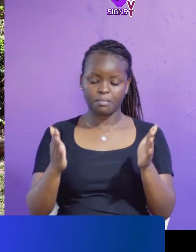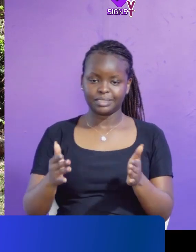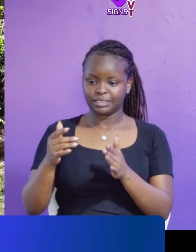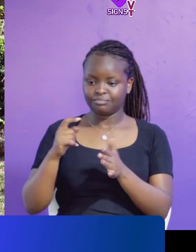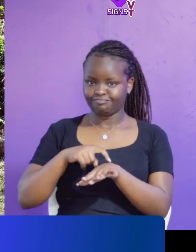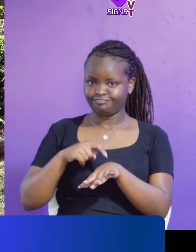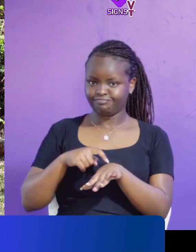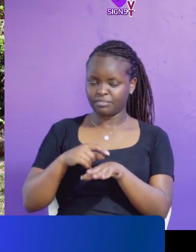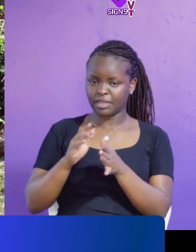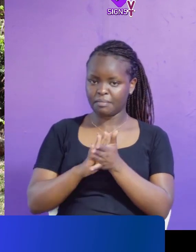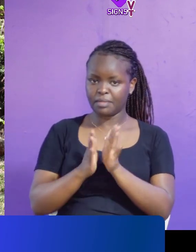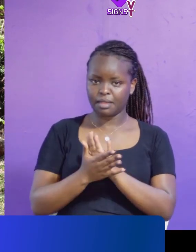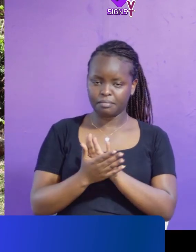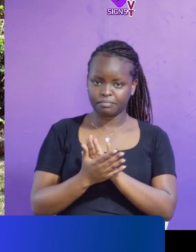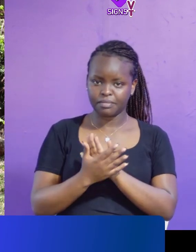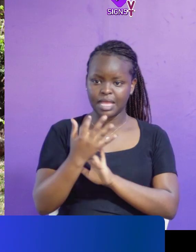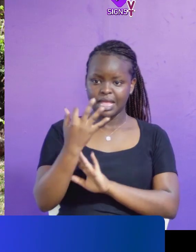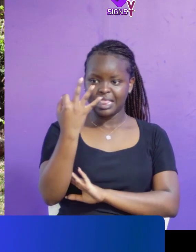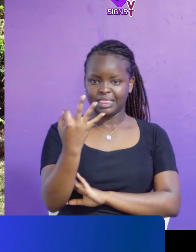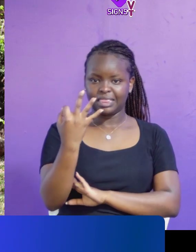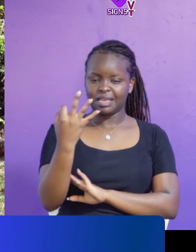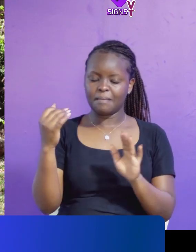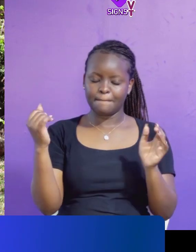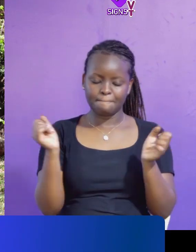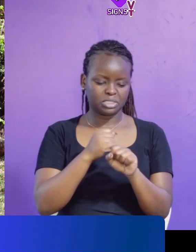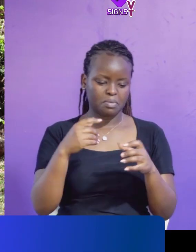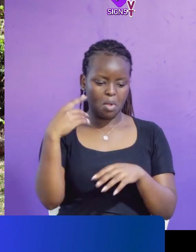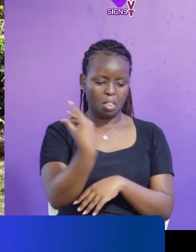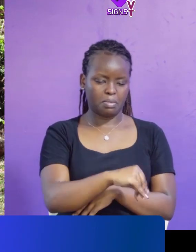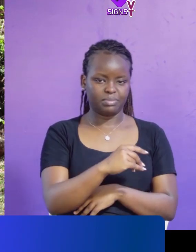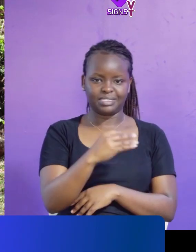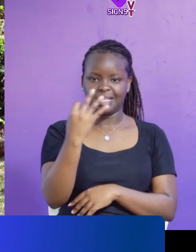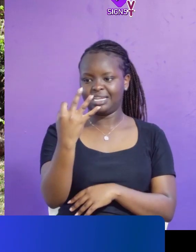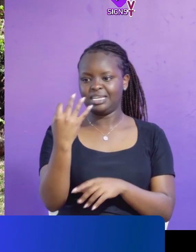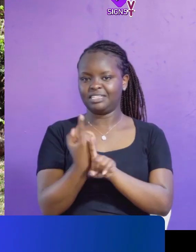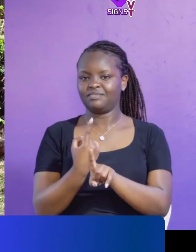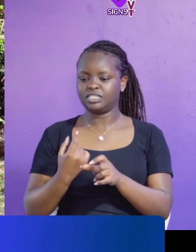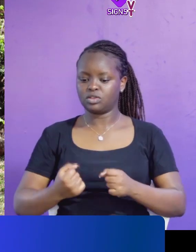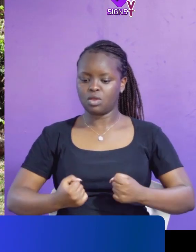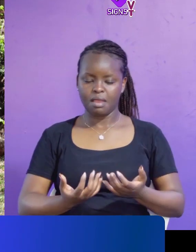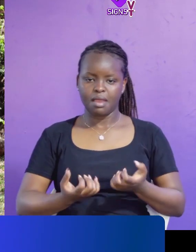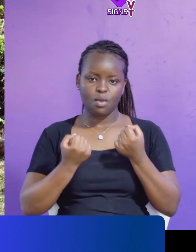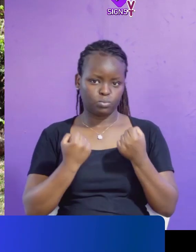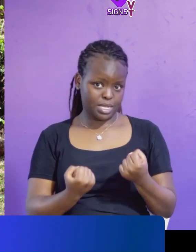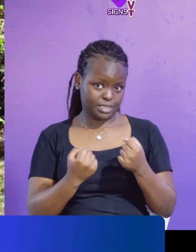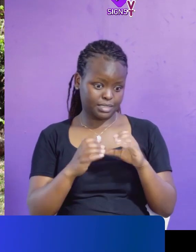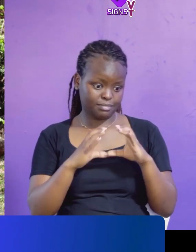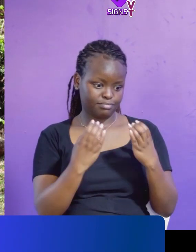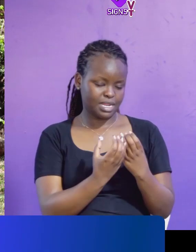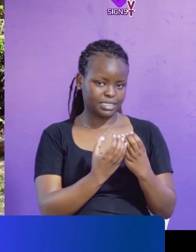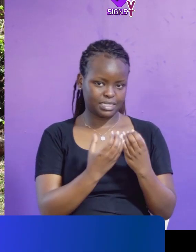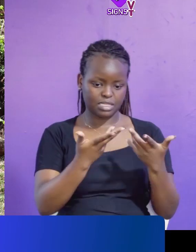undisputed in 3 different weight classes. Now Canelo has lost 3 matches